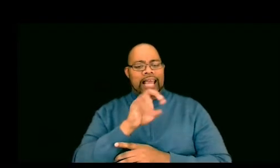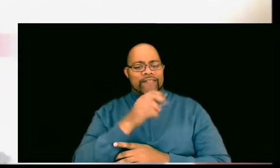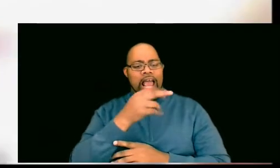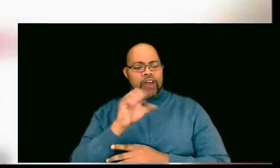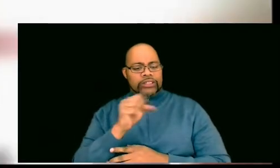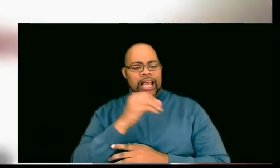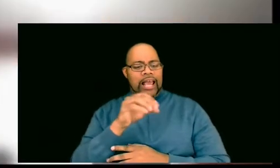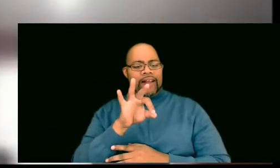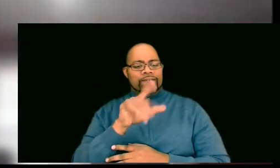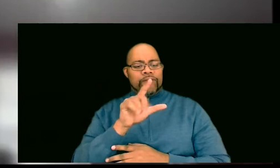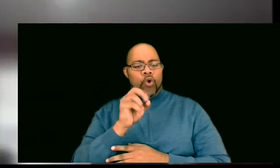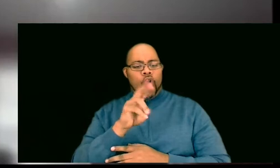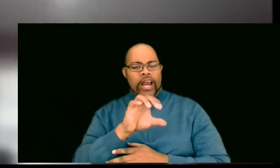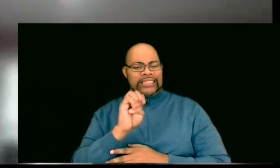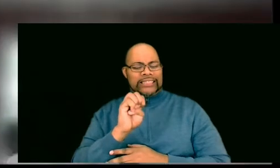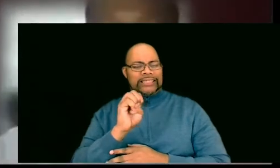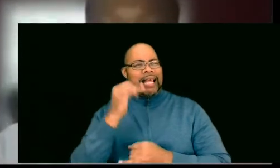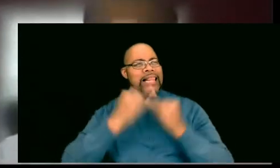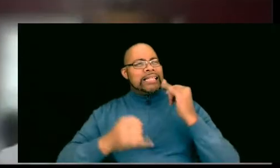Dave Harris and Florence,